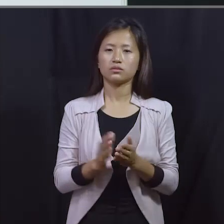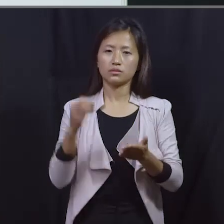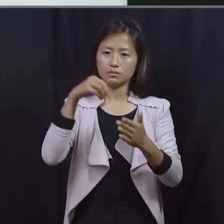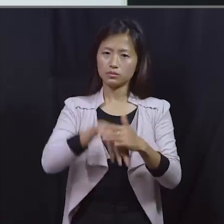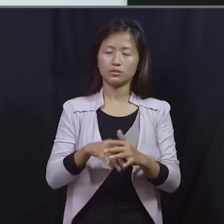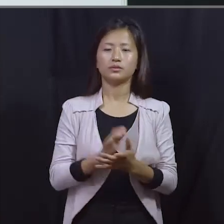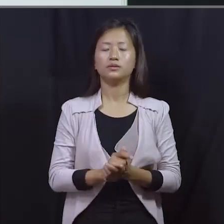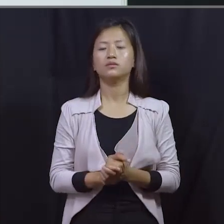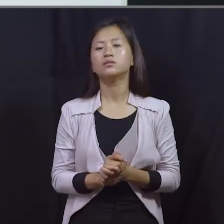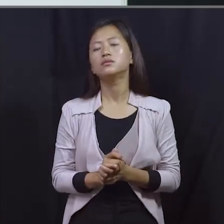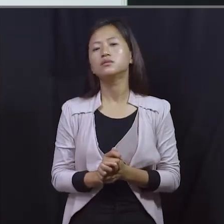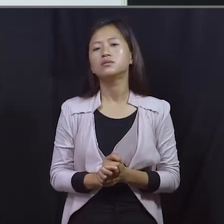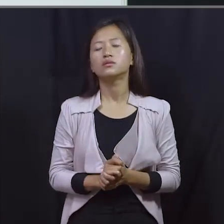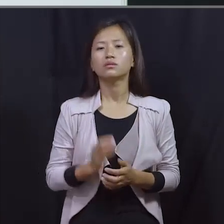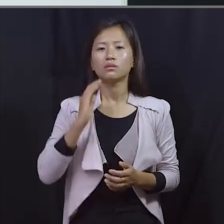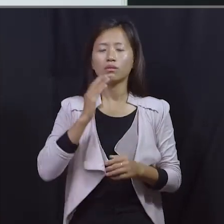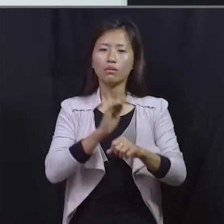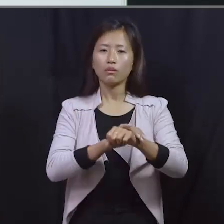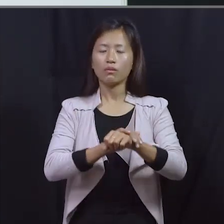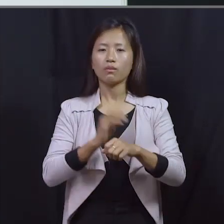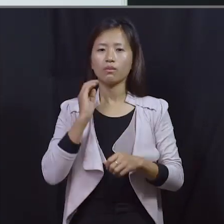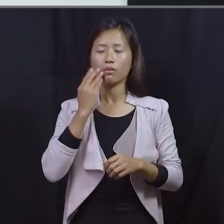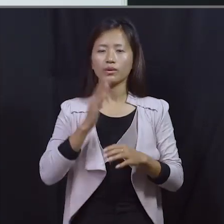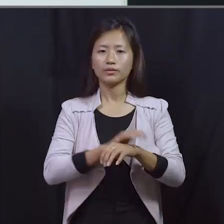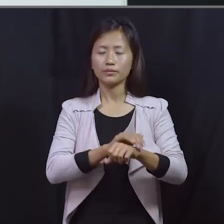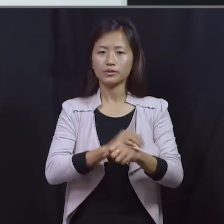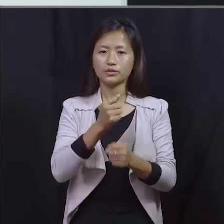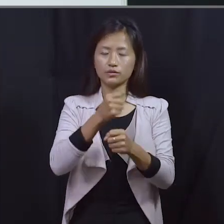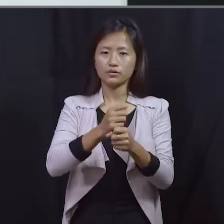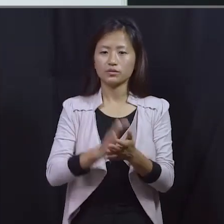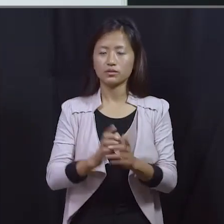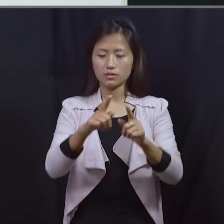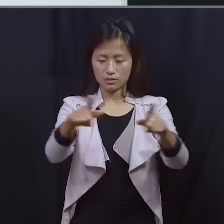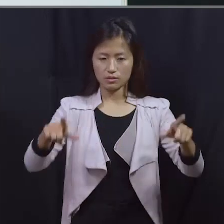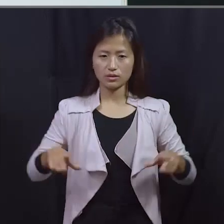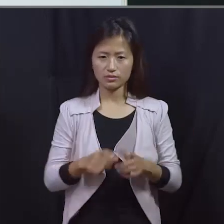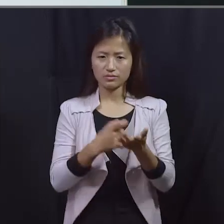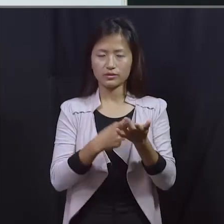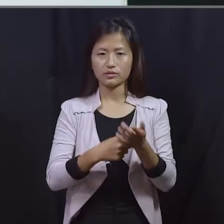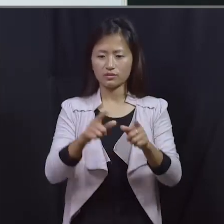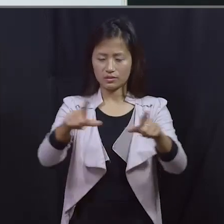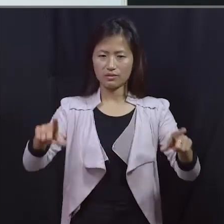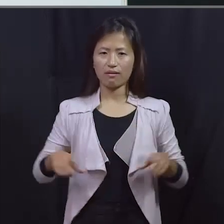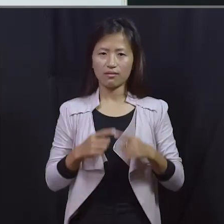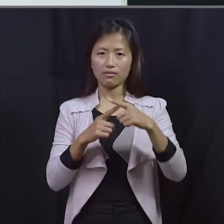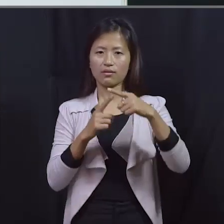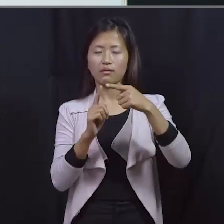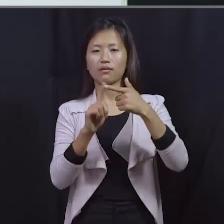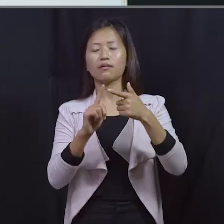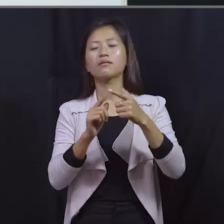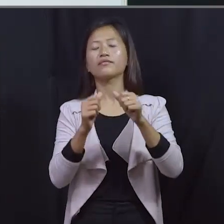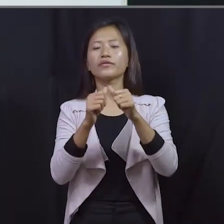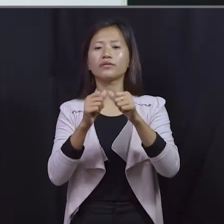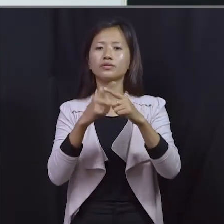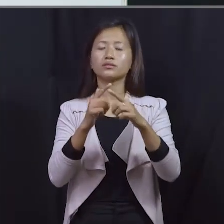it. So when the British government fixed the land revenue or the land tax to a very high standard, the peasant could not